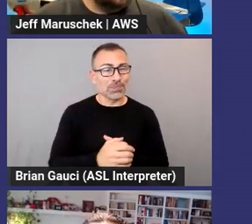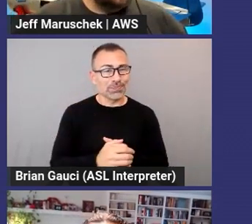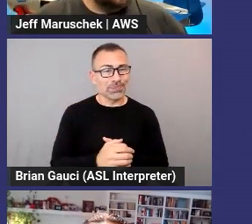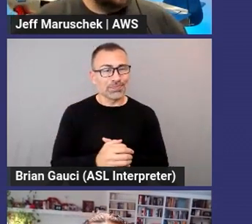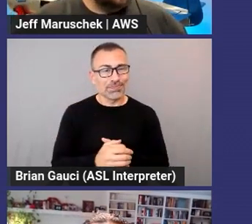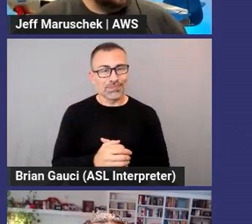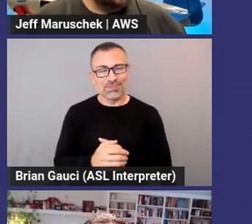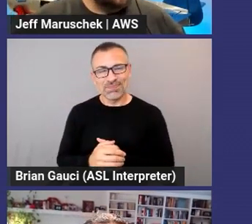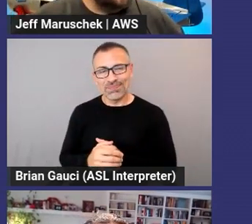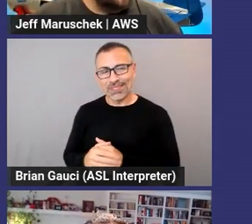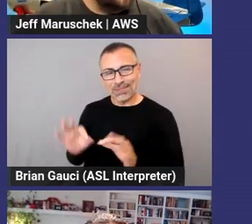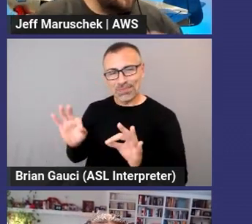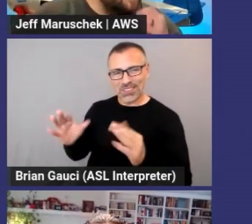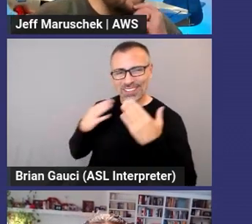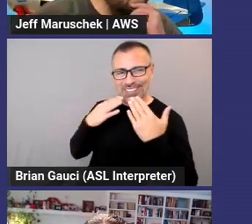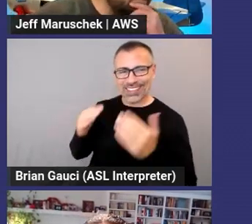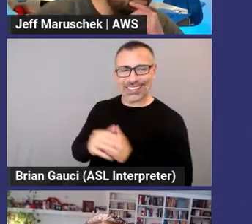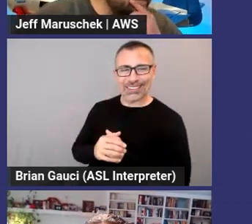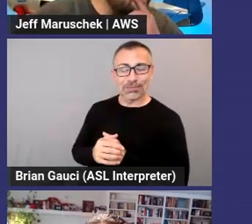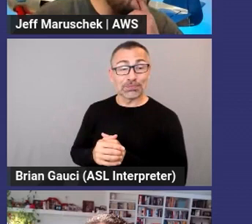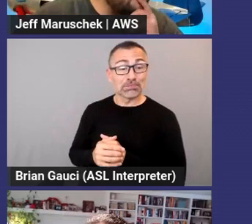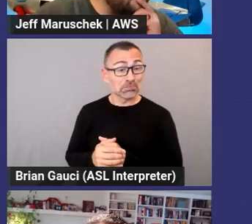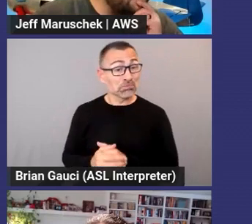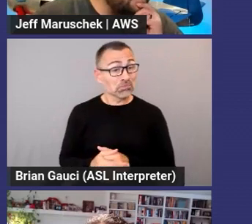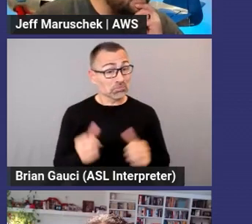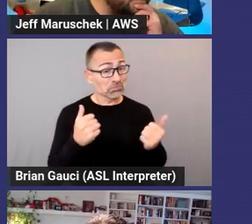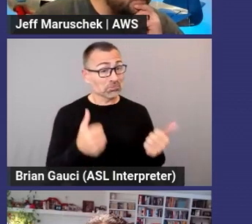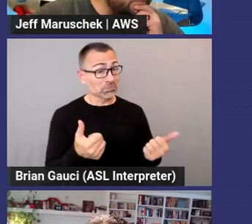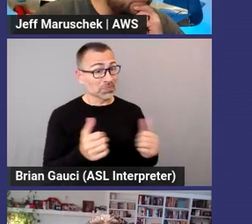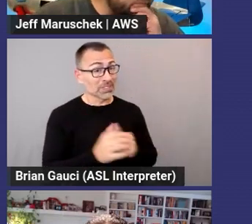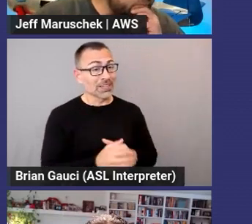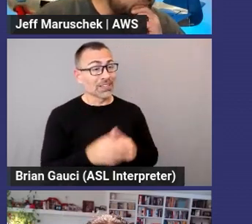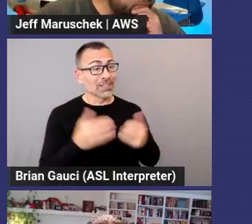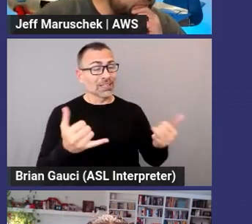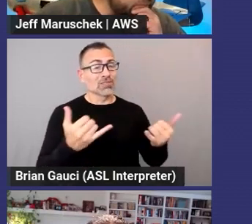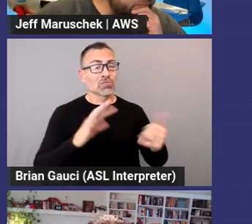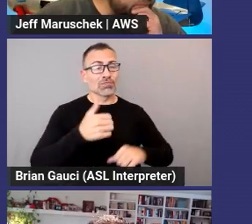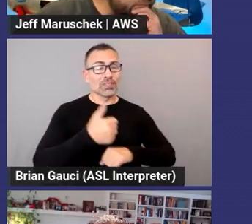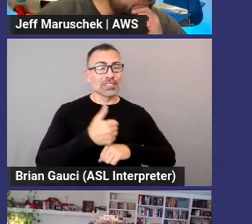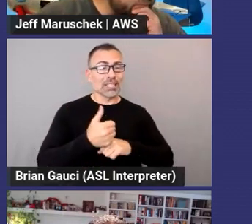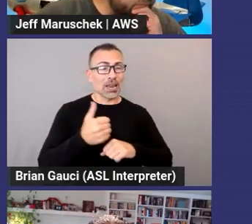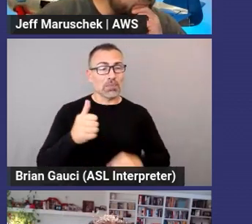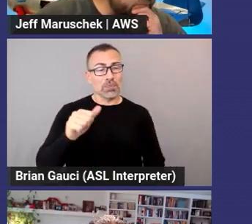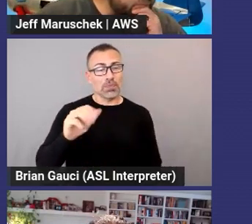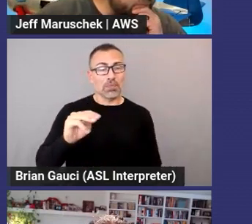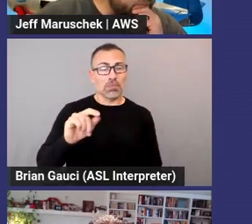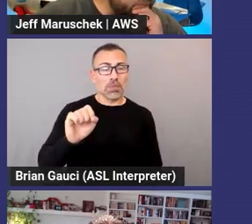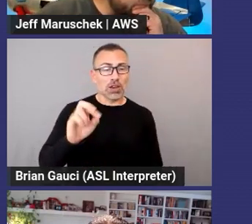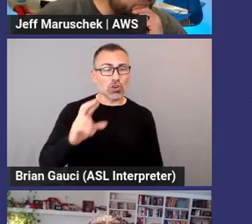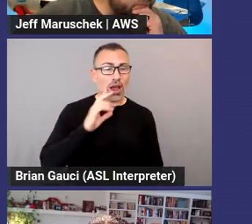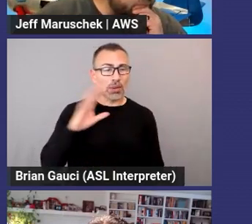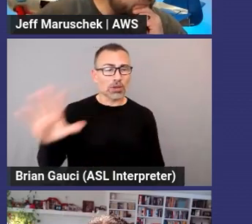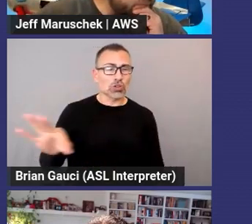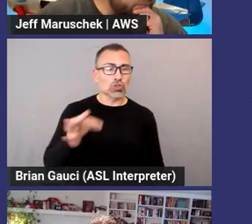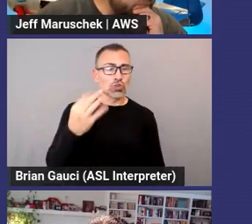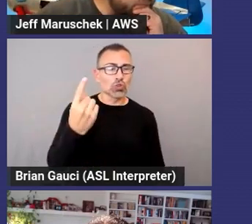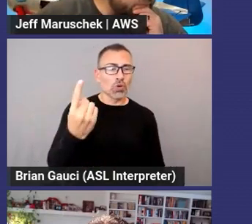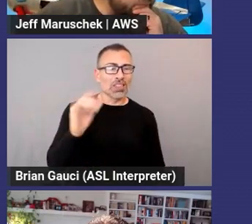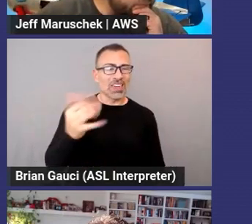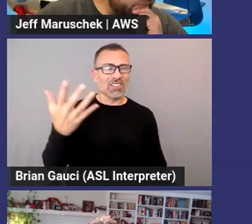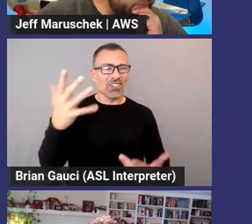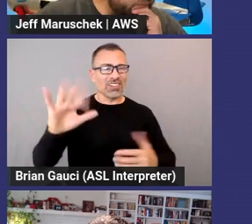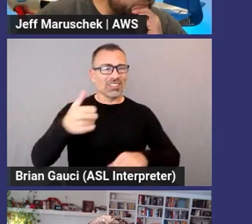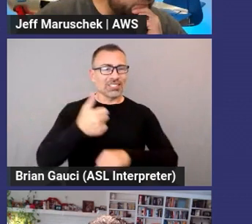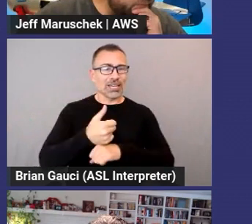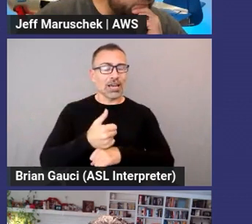Awesome. So now that I have set up the monitor, I'm going to pick up one of my preset monitors for this example. So I land on the